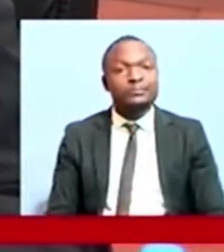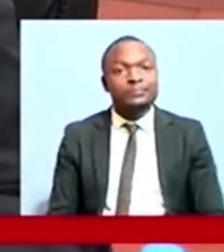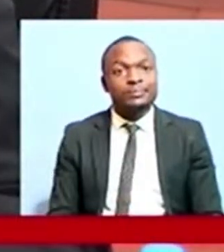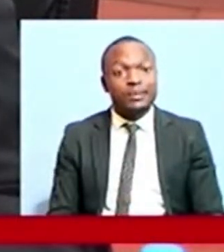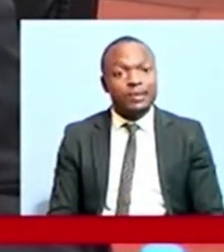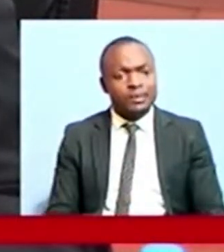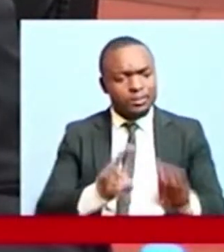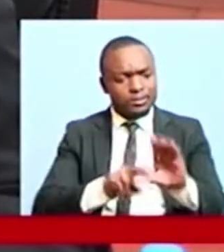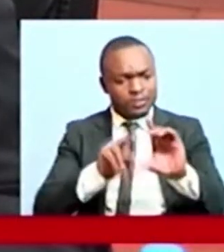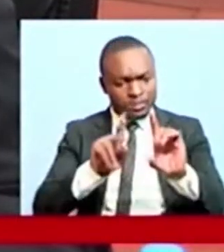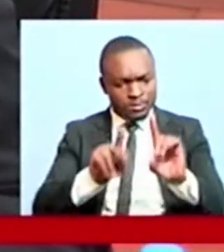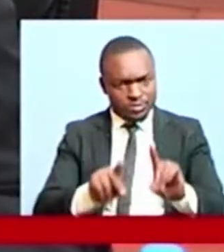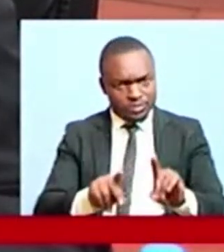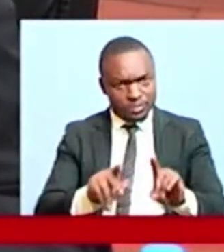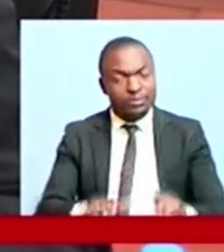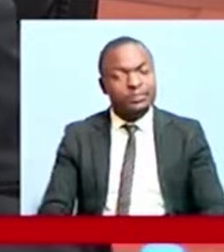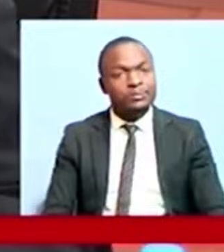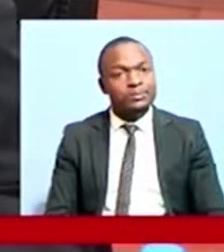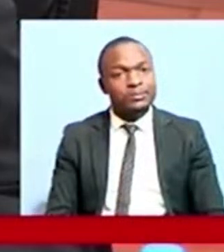Chair,